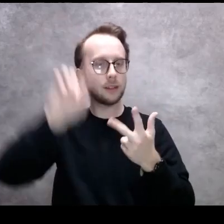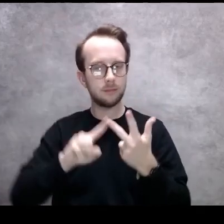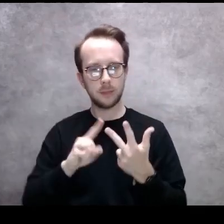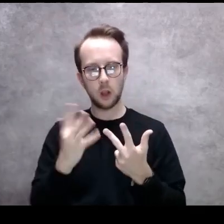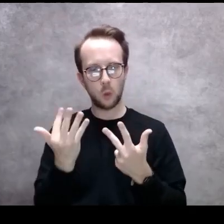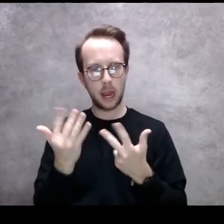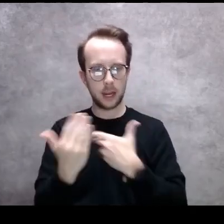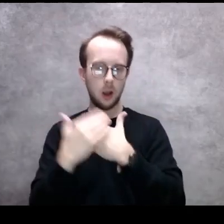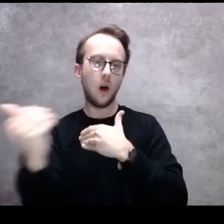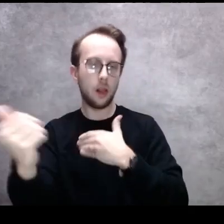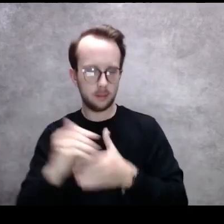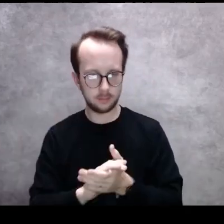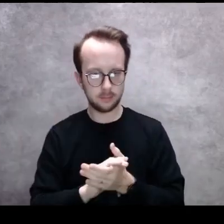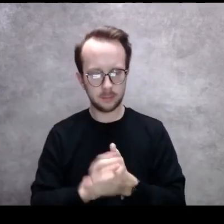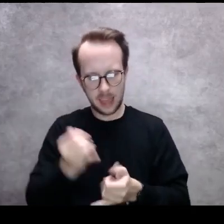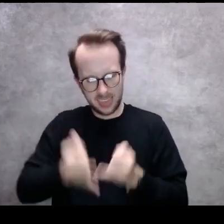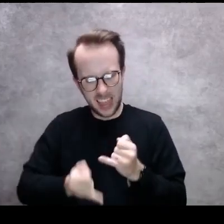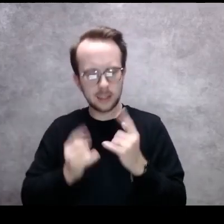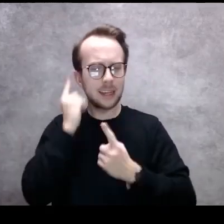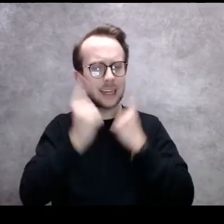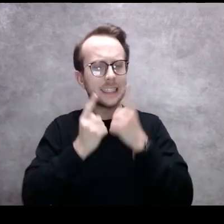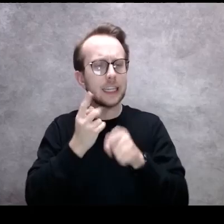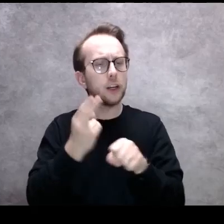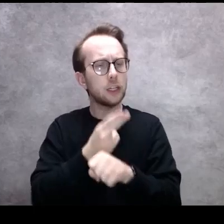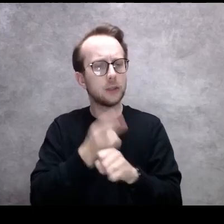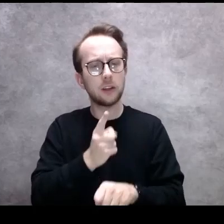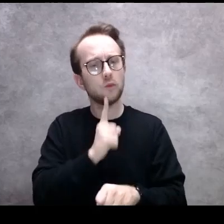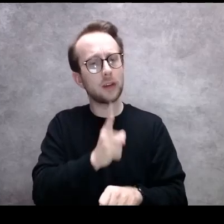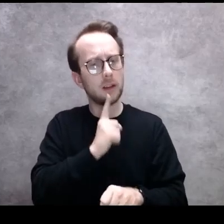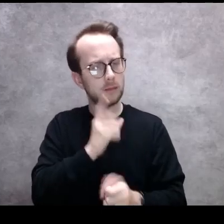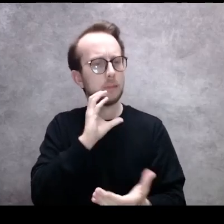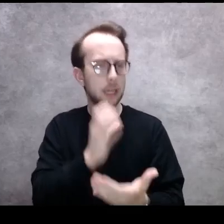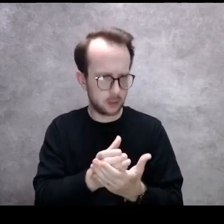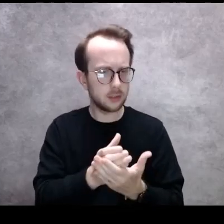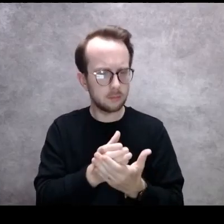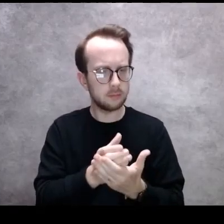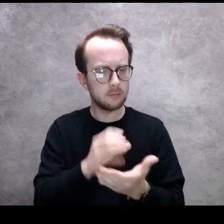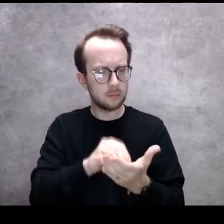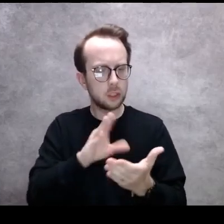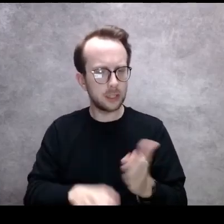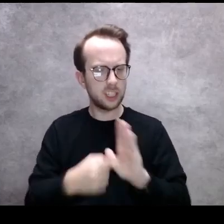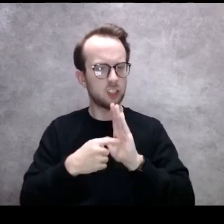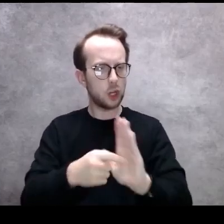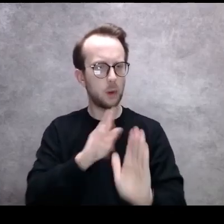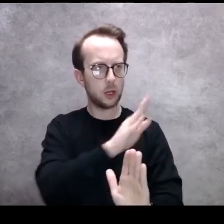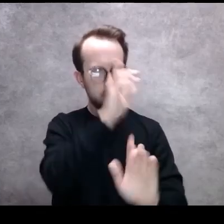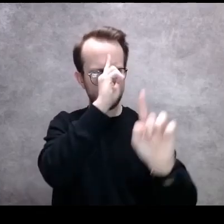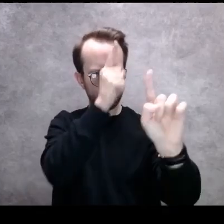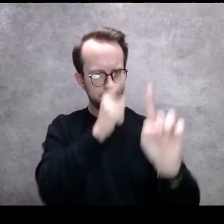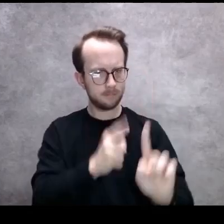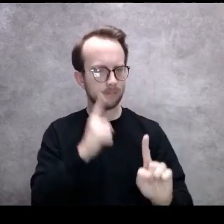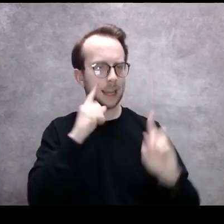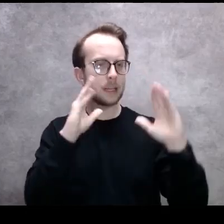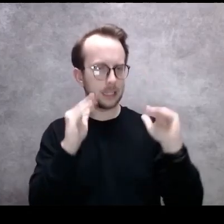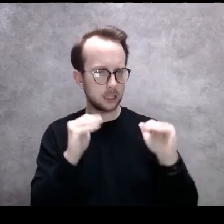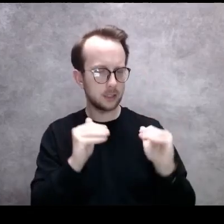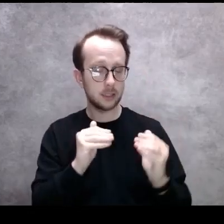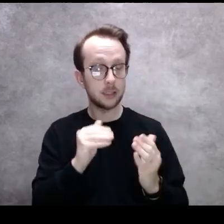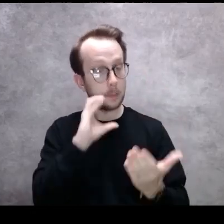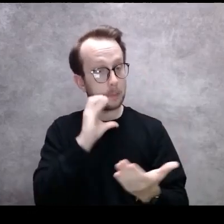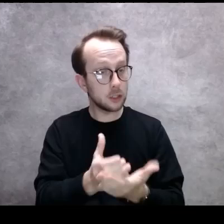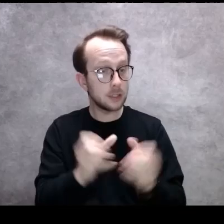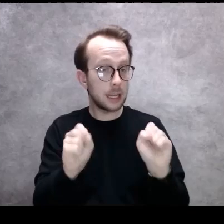Finally, consider using real pictures of a student in your classroom demonstrating target expectations. These pictures may be printed